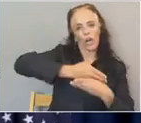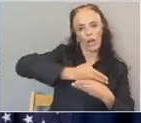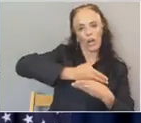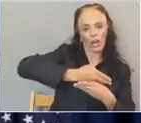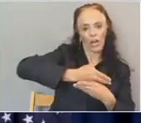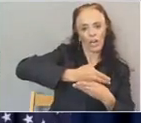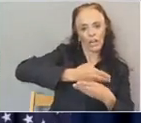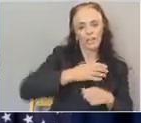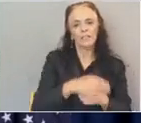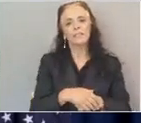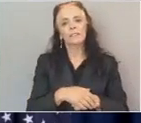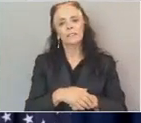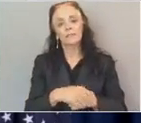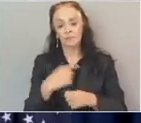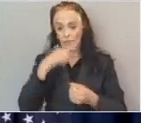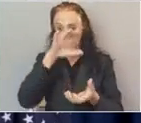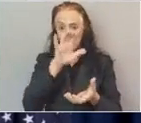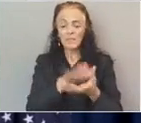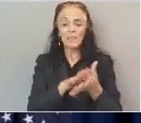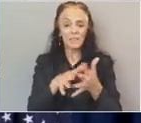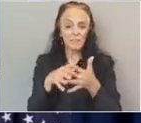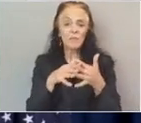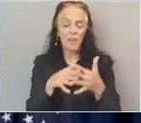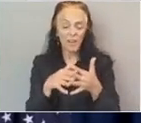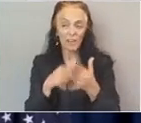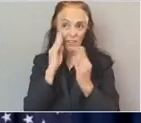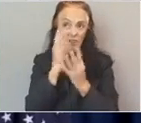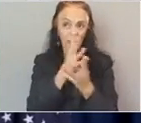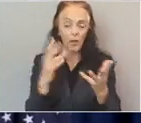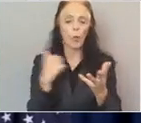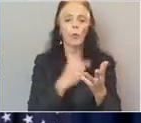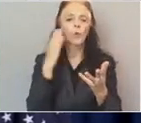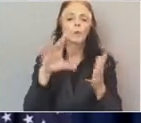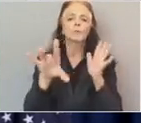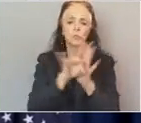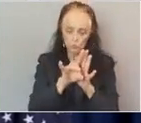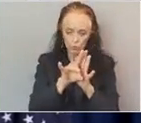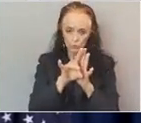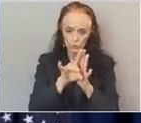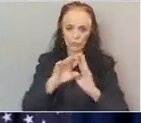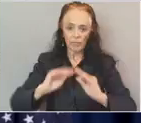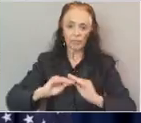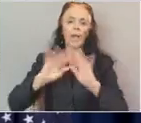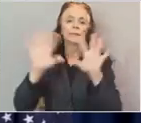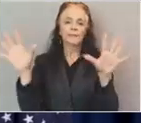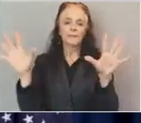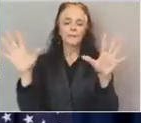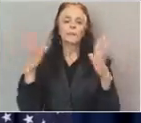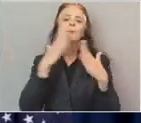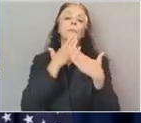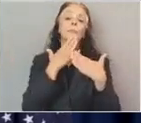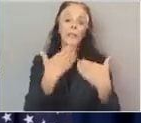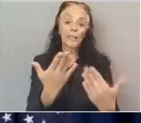I believe America will choose the light. Thank you.